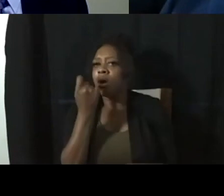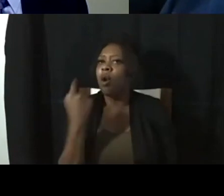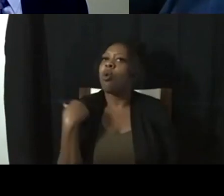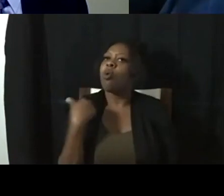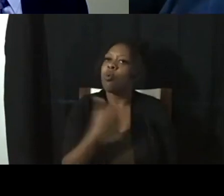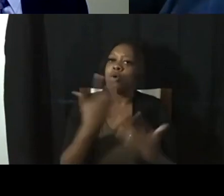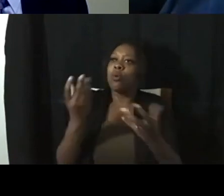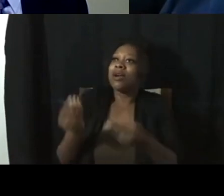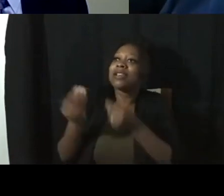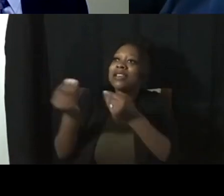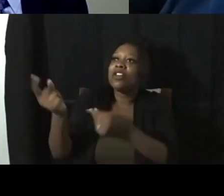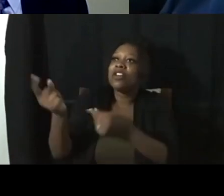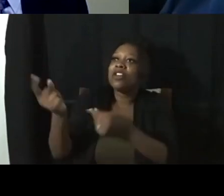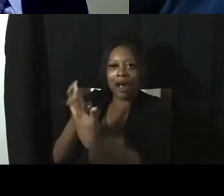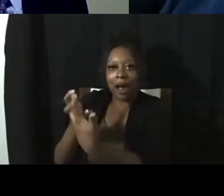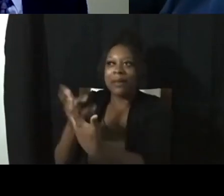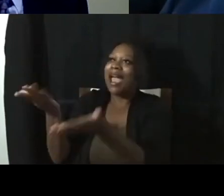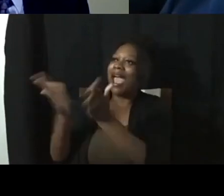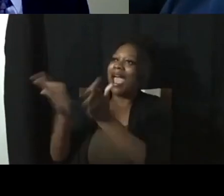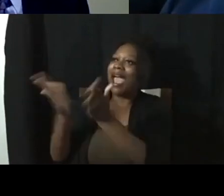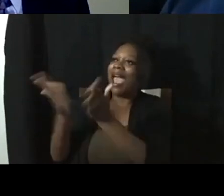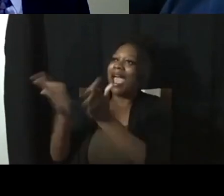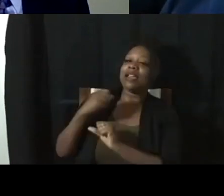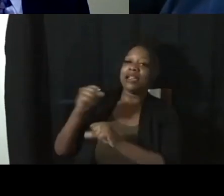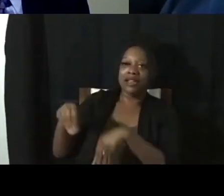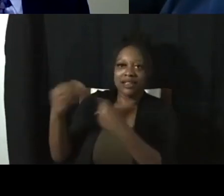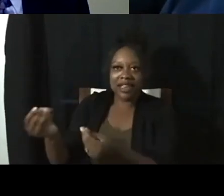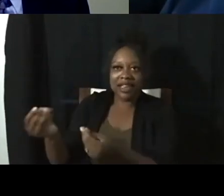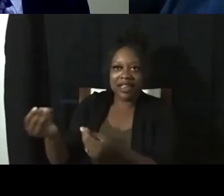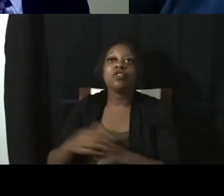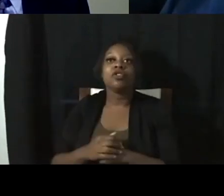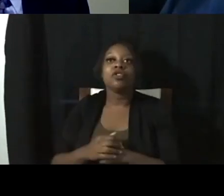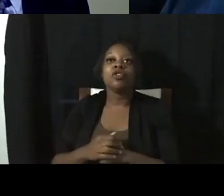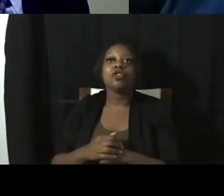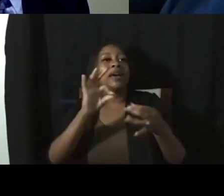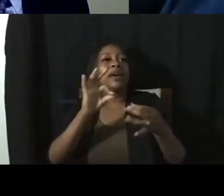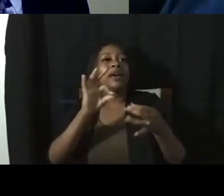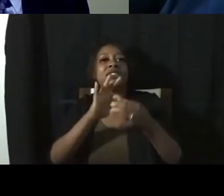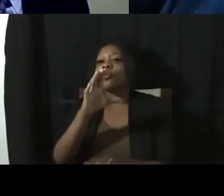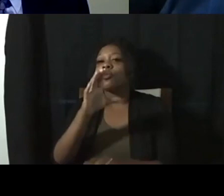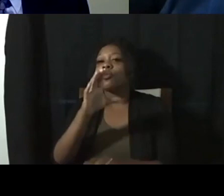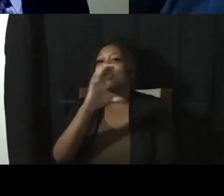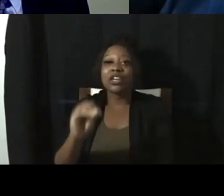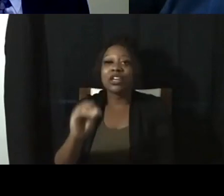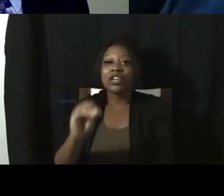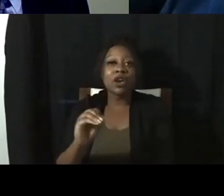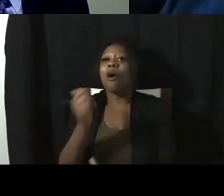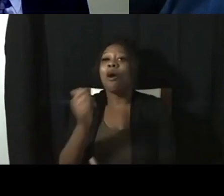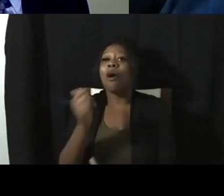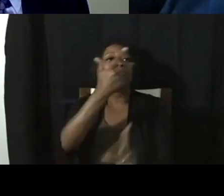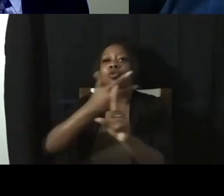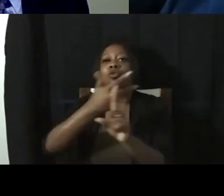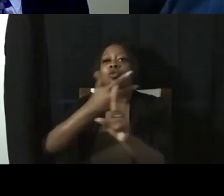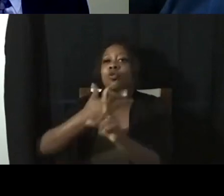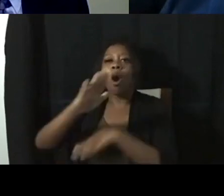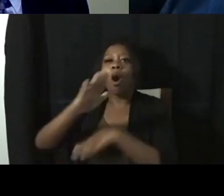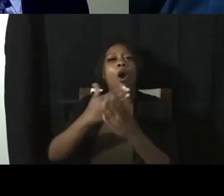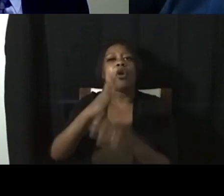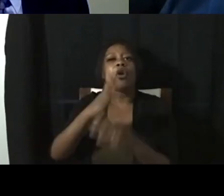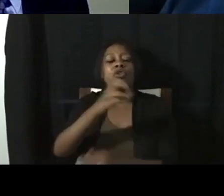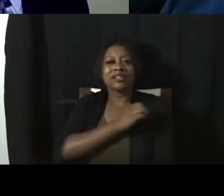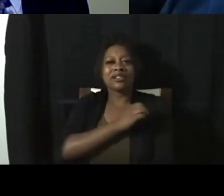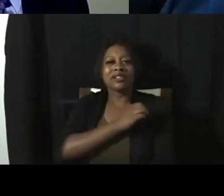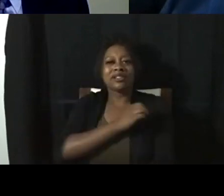us. You have a message from your CEO, and you do it quarterly to all your staff, welcoming people to